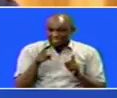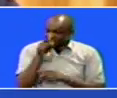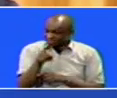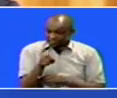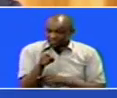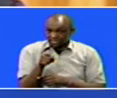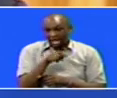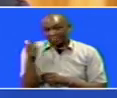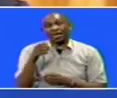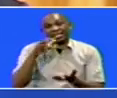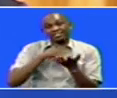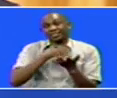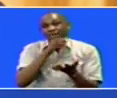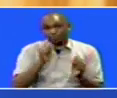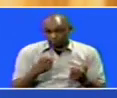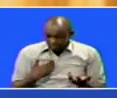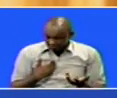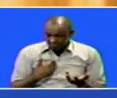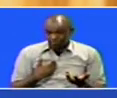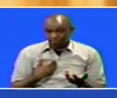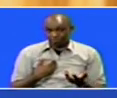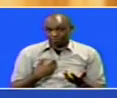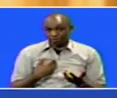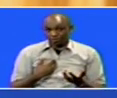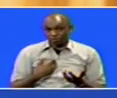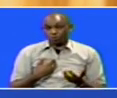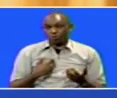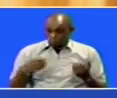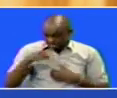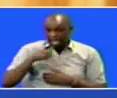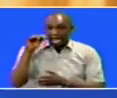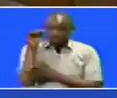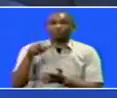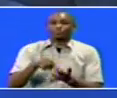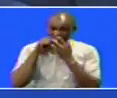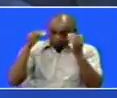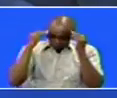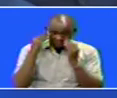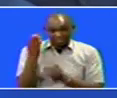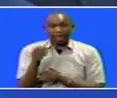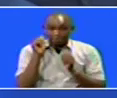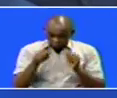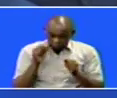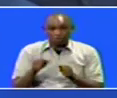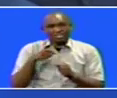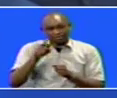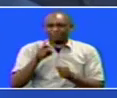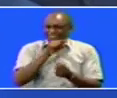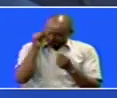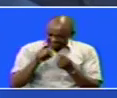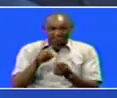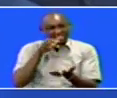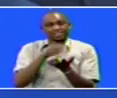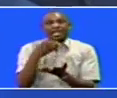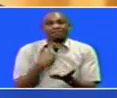the other cases that will be dealt with, and of course we have asked for a special court that could be dealing with those other cases that